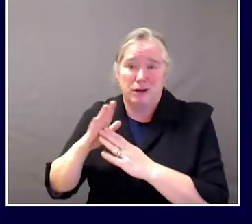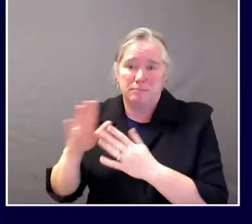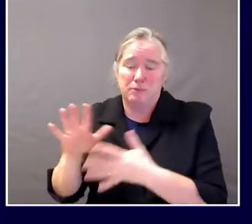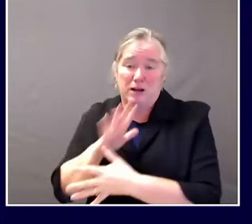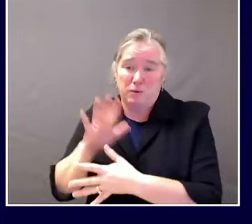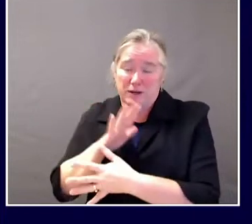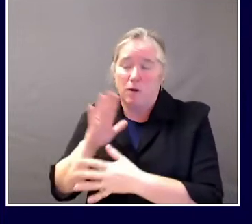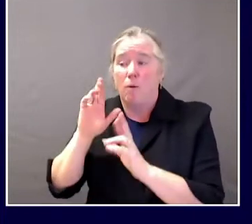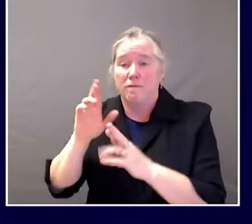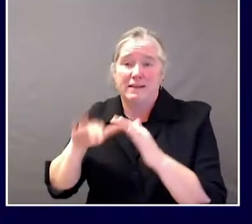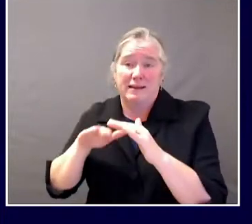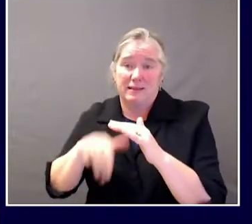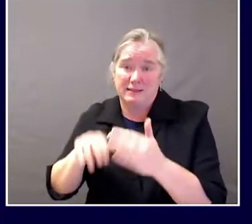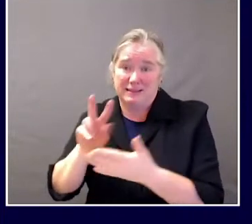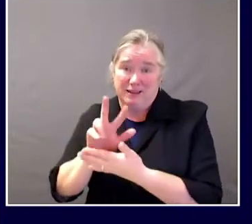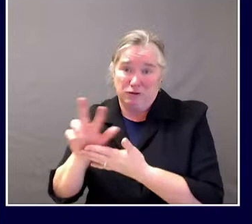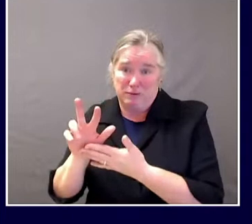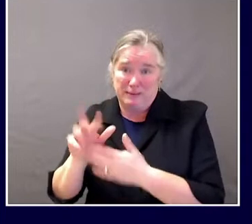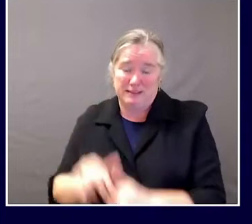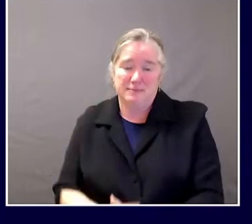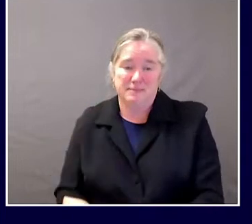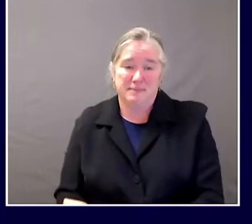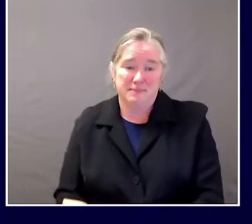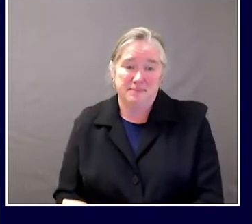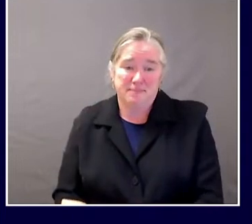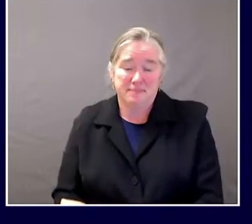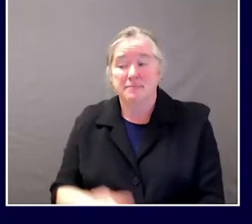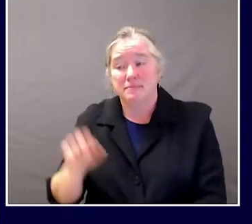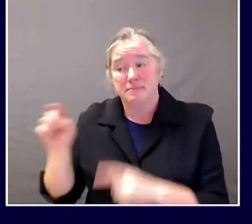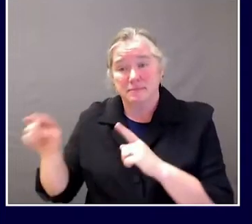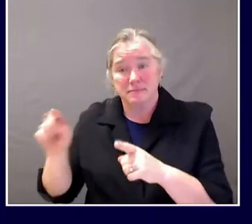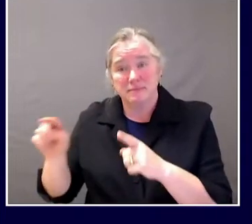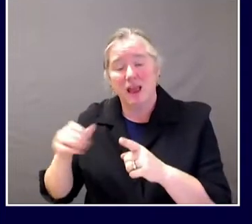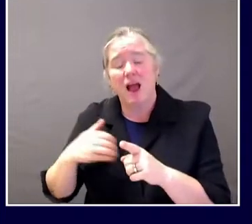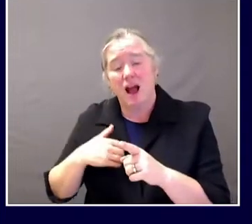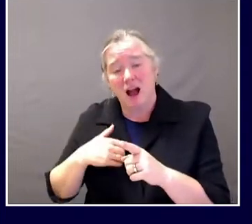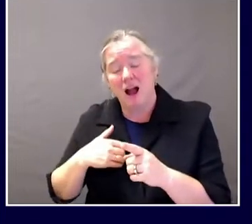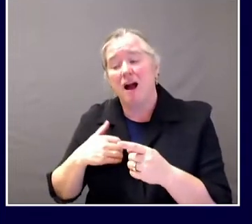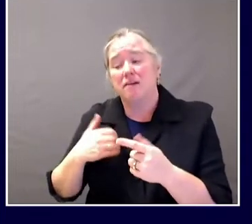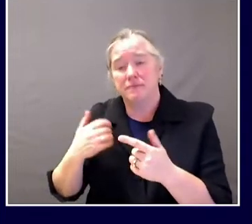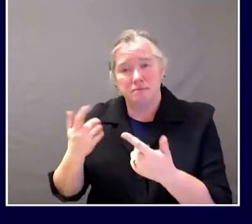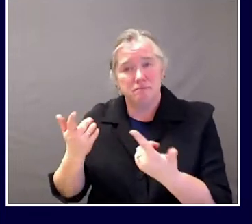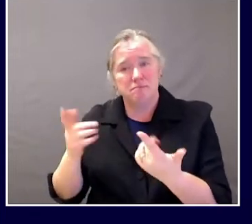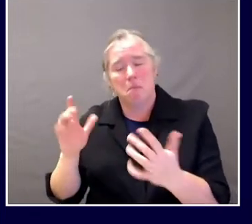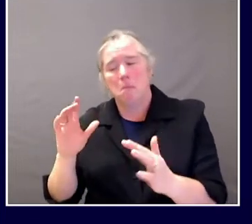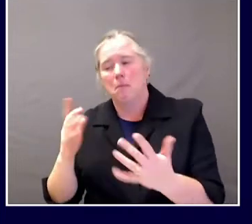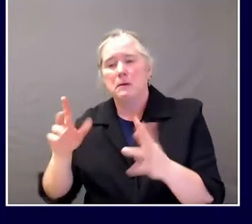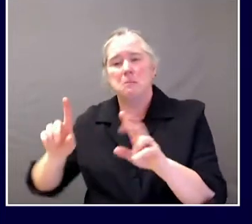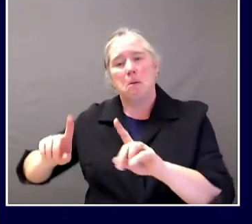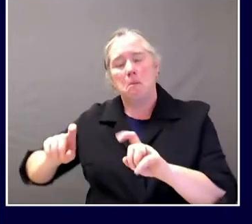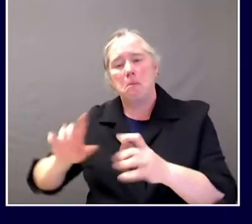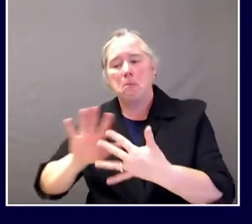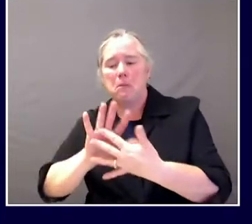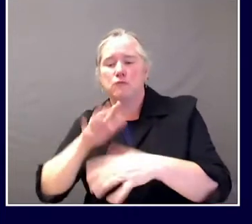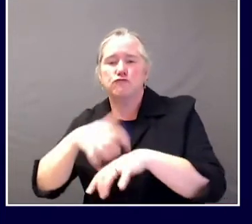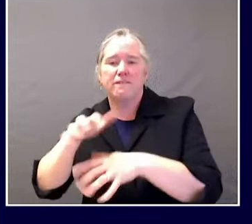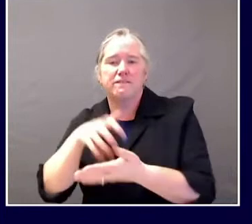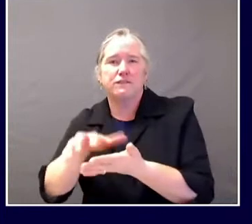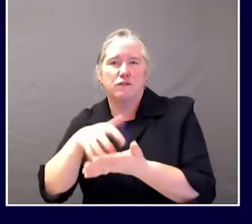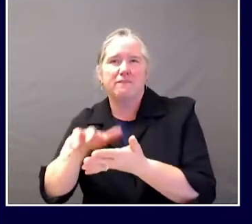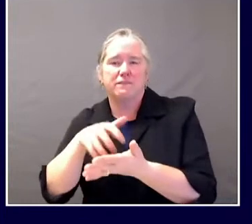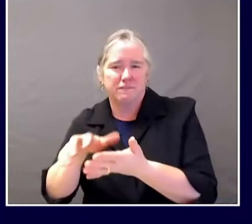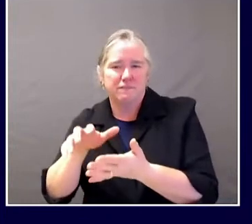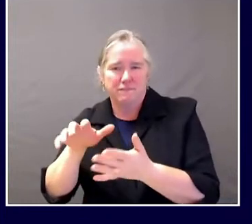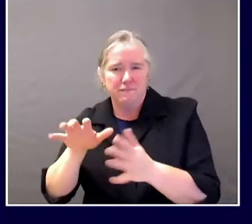weeks. Okay, great. We've gotten the mock-ups of what the dashboard will look like, what the graphical visualizations will be. It really